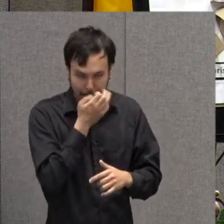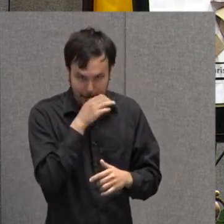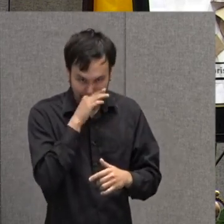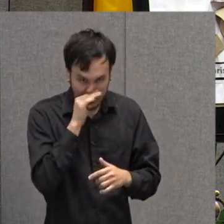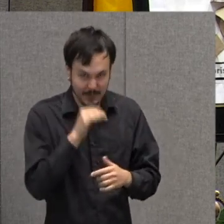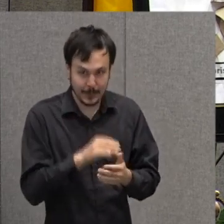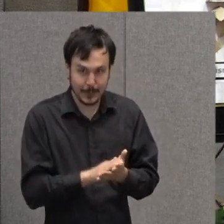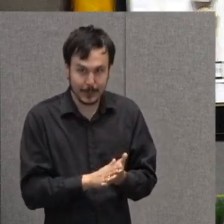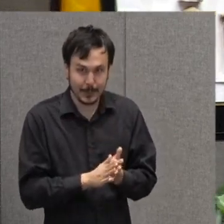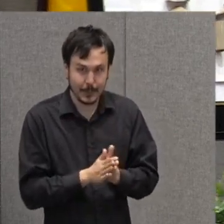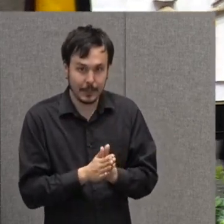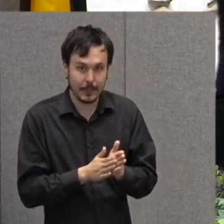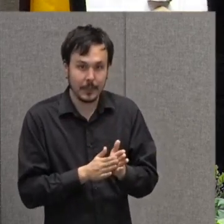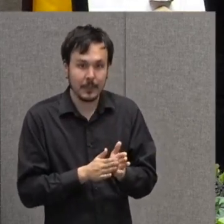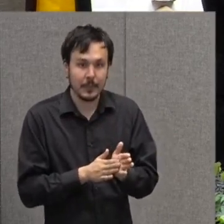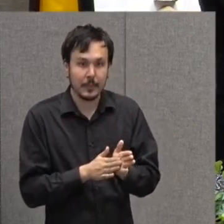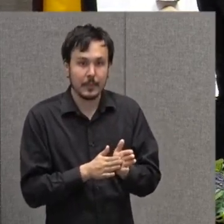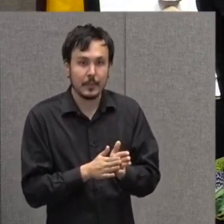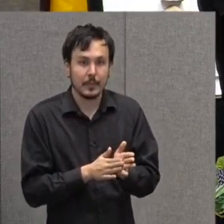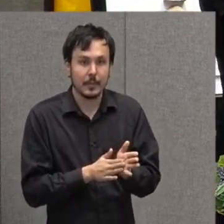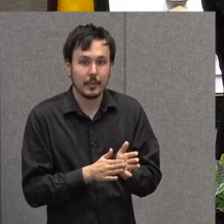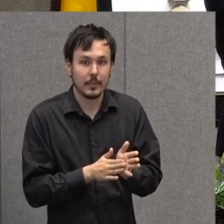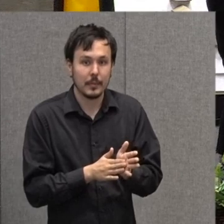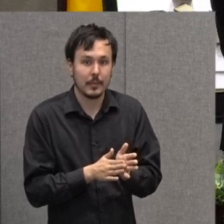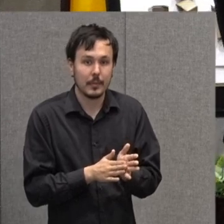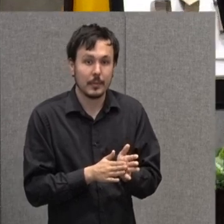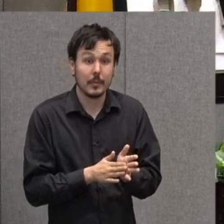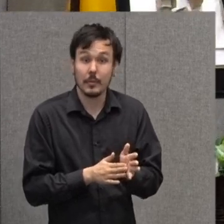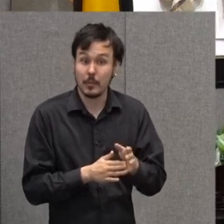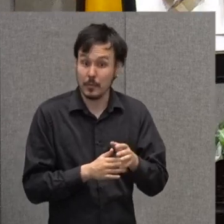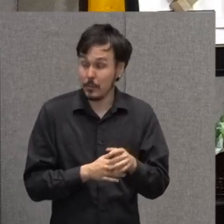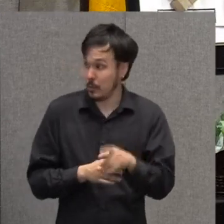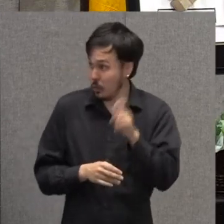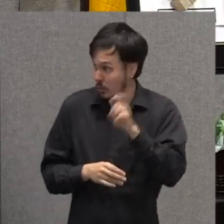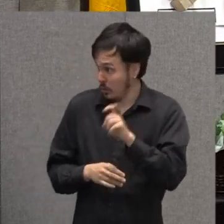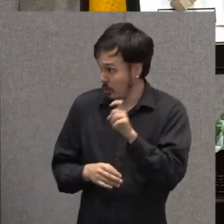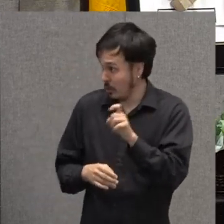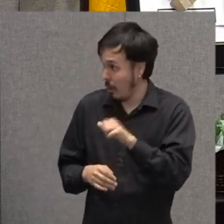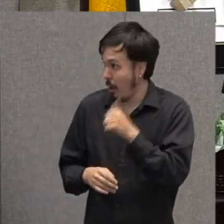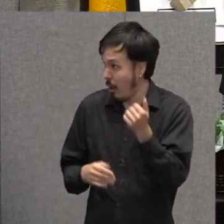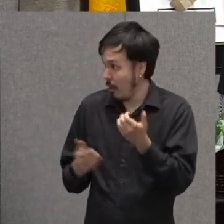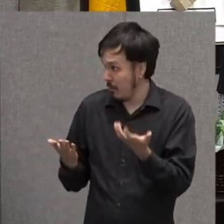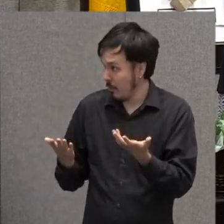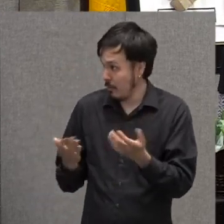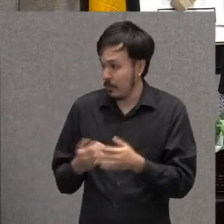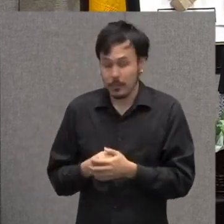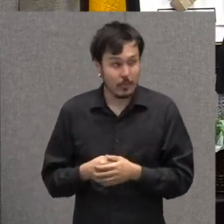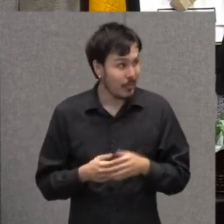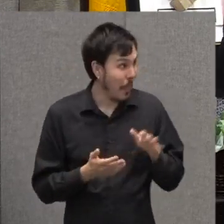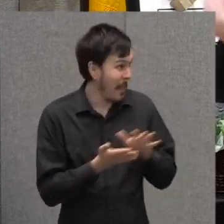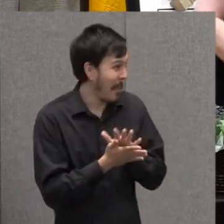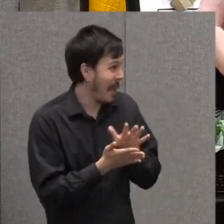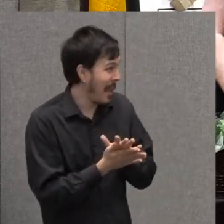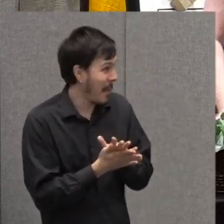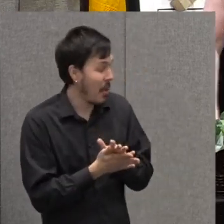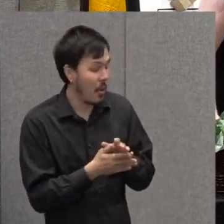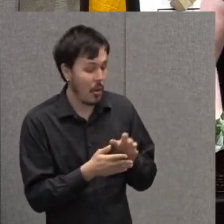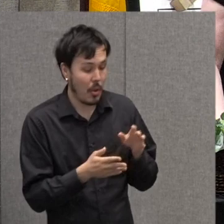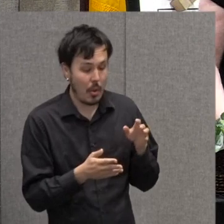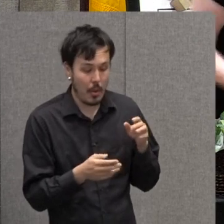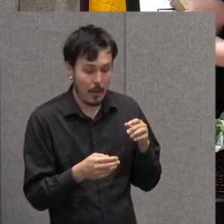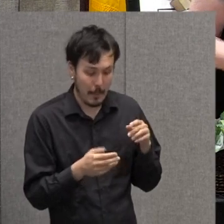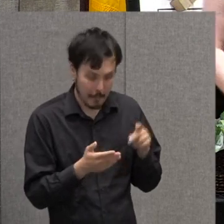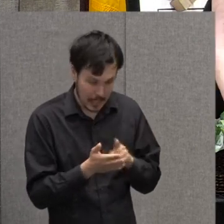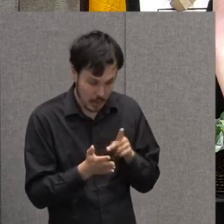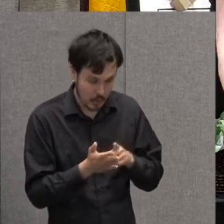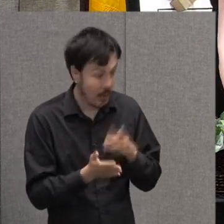Okay. What can I have? I have paper. Do you need anything? I have my pencil. Okay. Maybe I can have some tape. Need some tape? I'll have